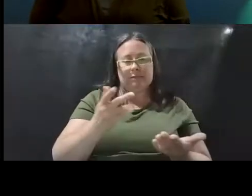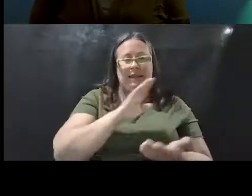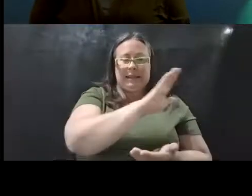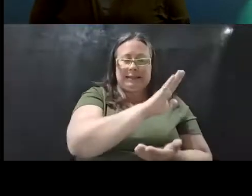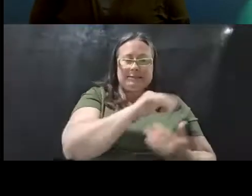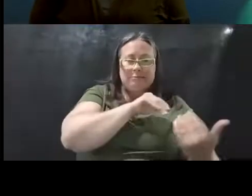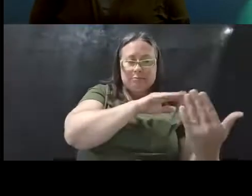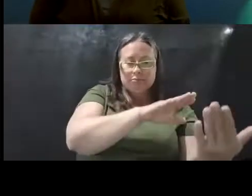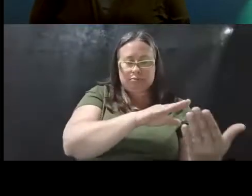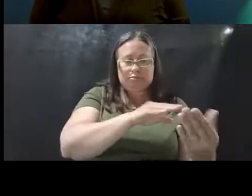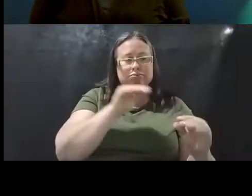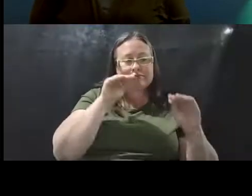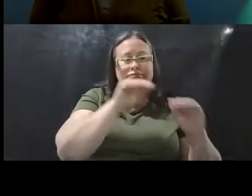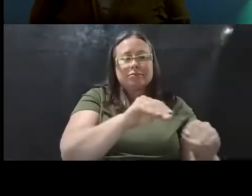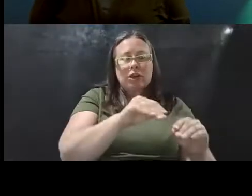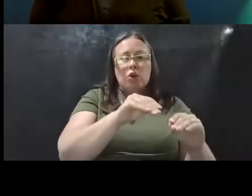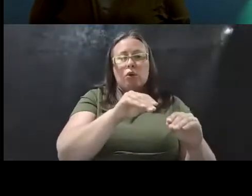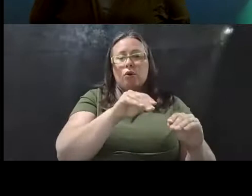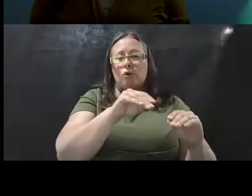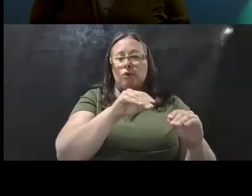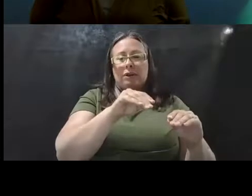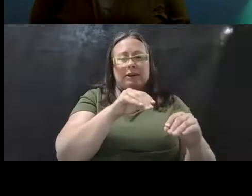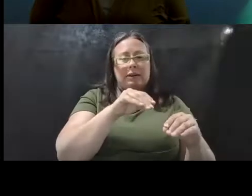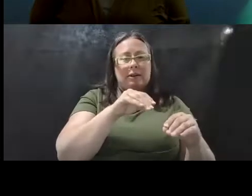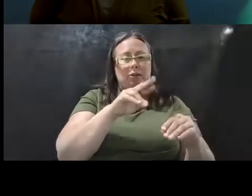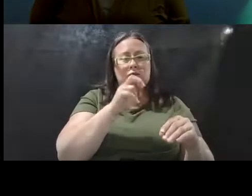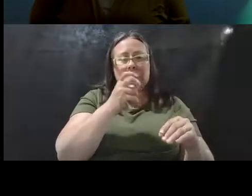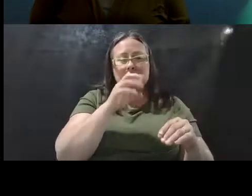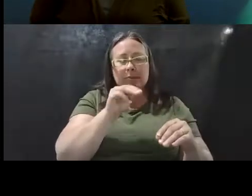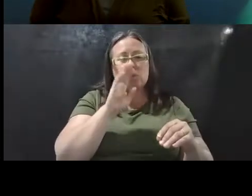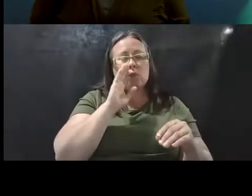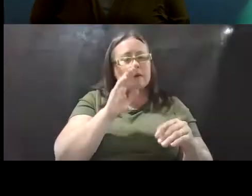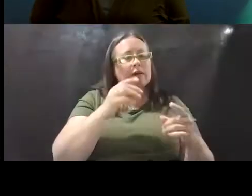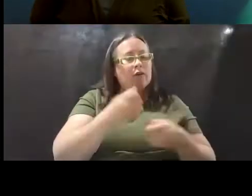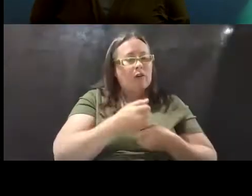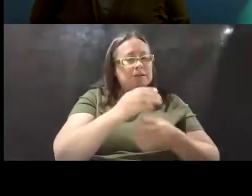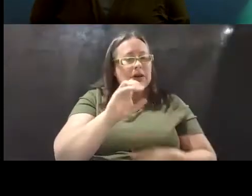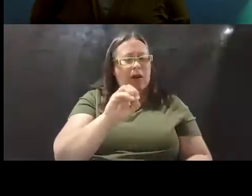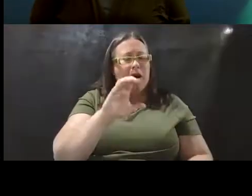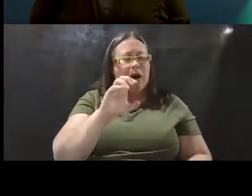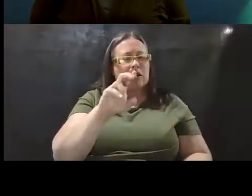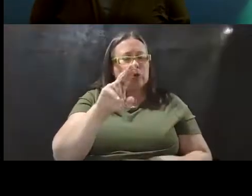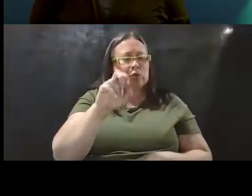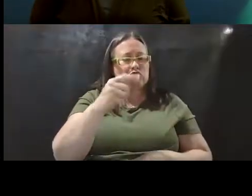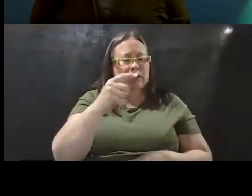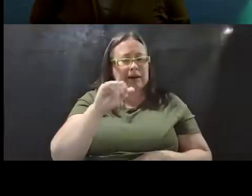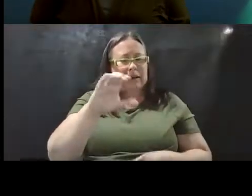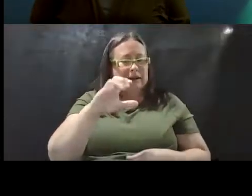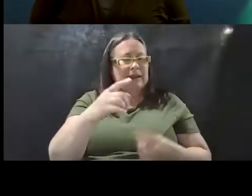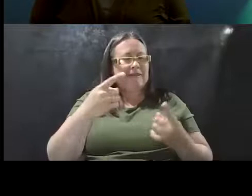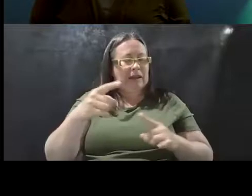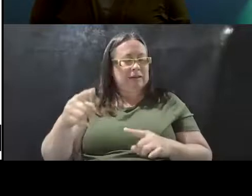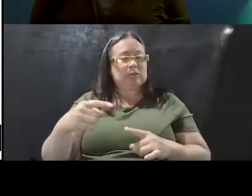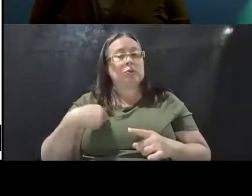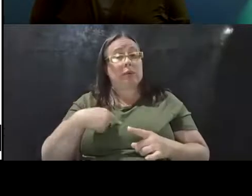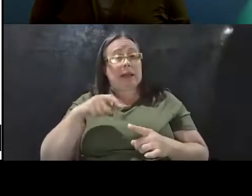at random. They can insert in regions that would cause an oncogenic event. So we had to find a way to do this much safer. And the